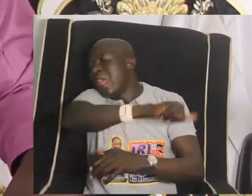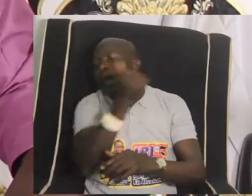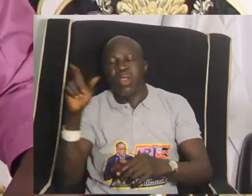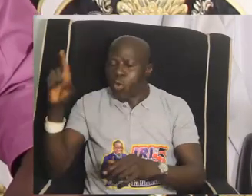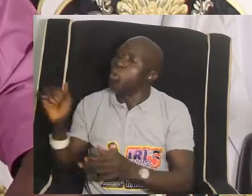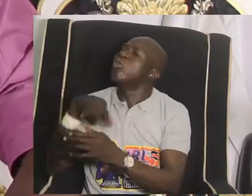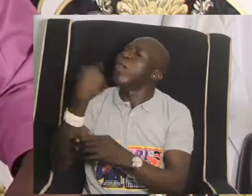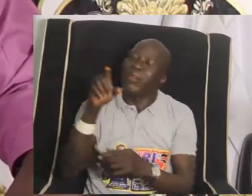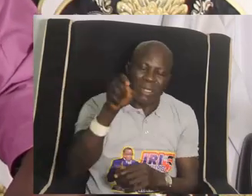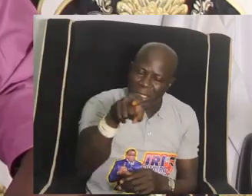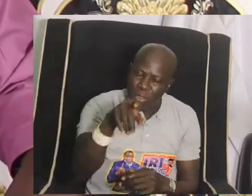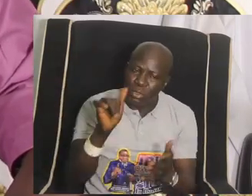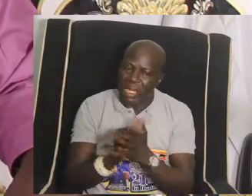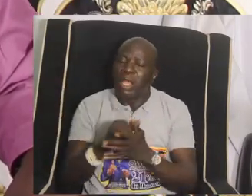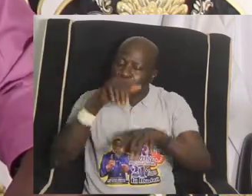know about coming.